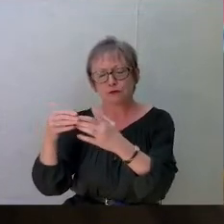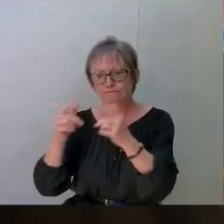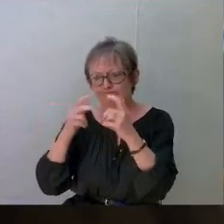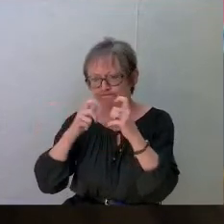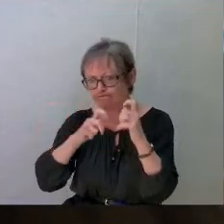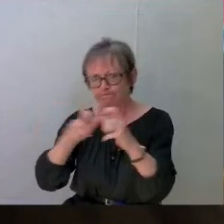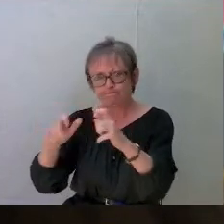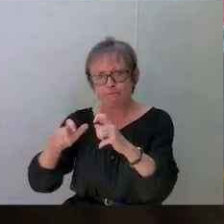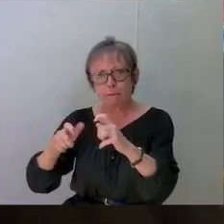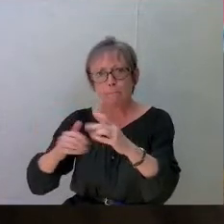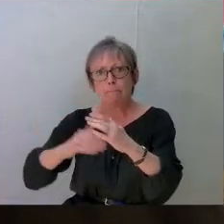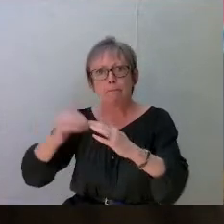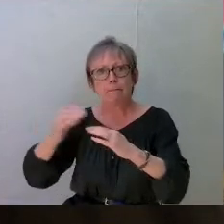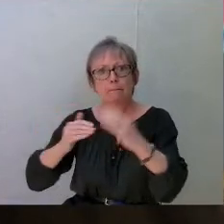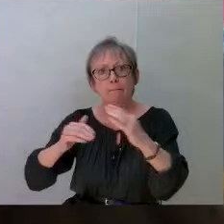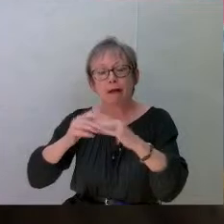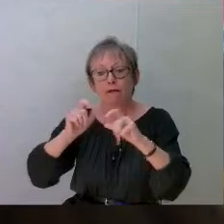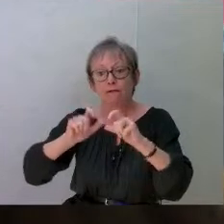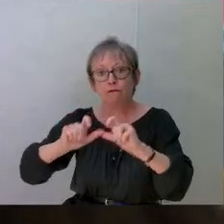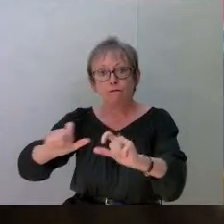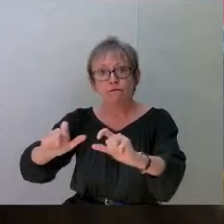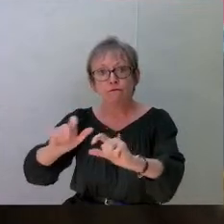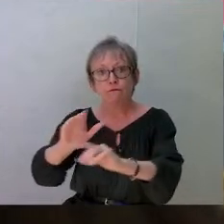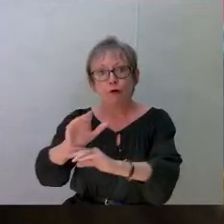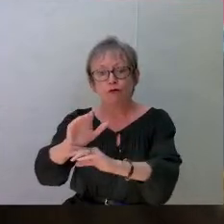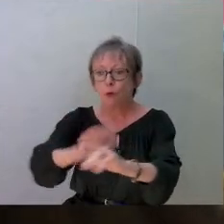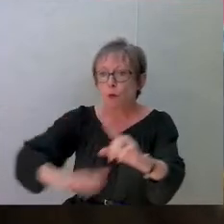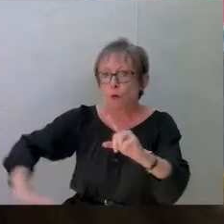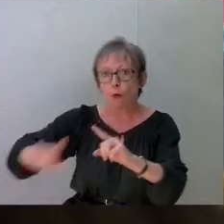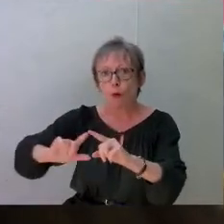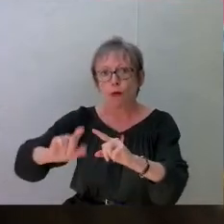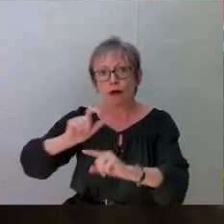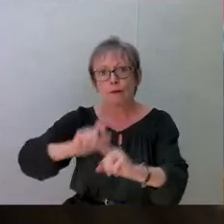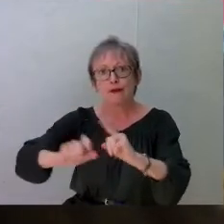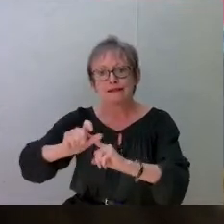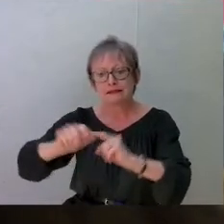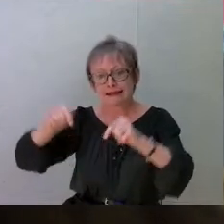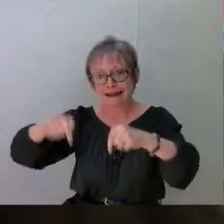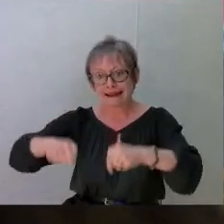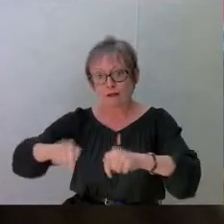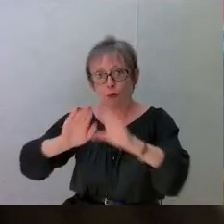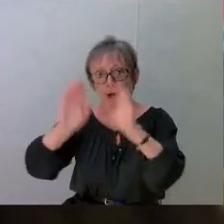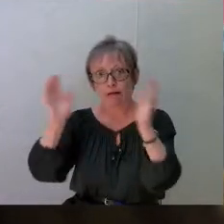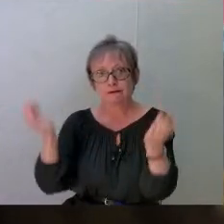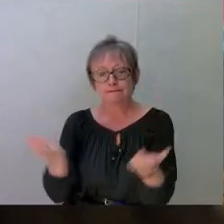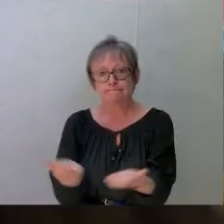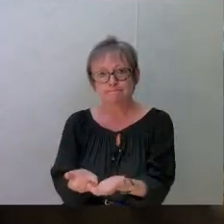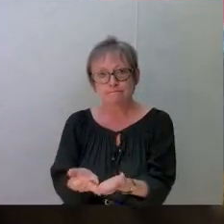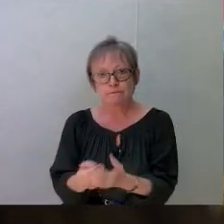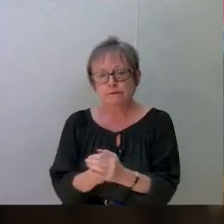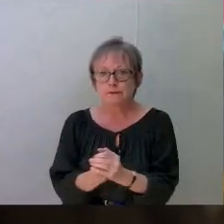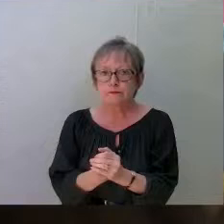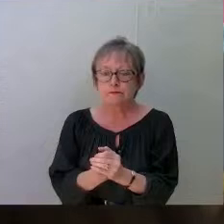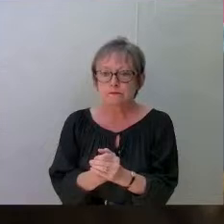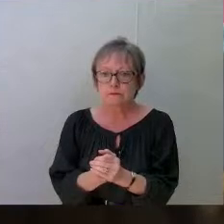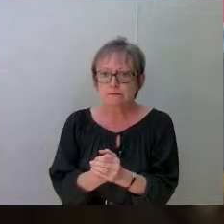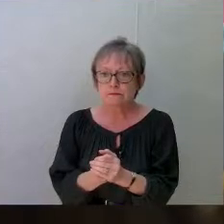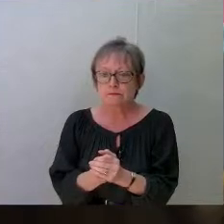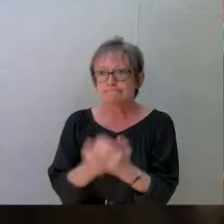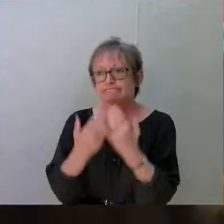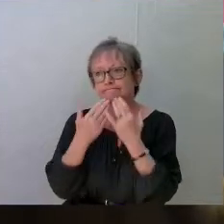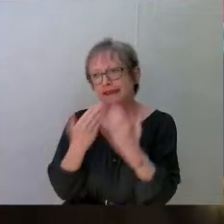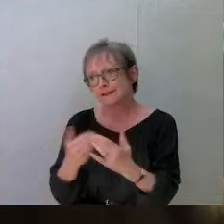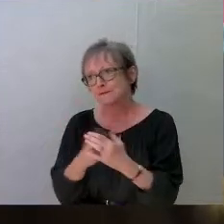a sustainable future for all our communities here and around the world. We